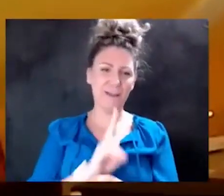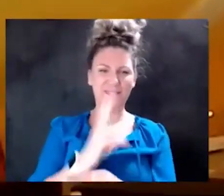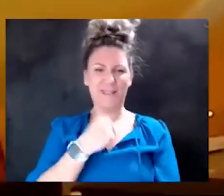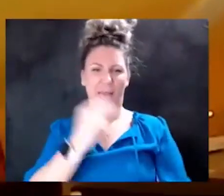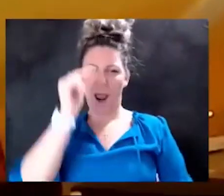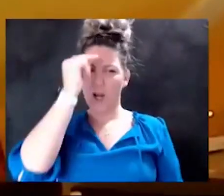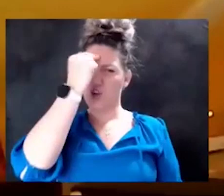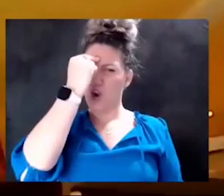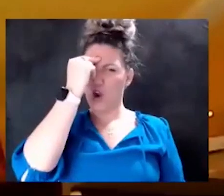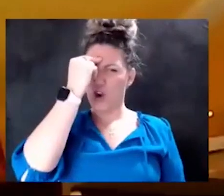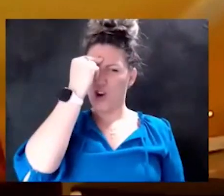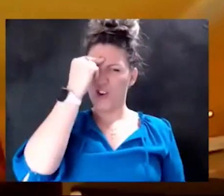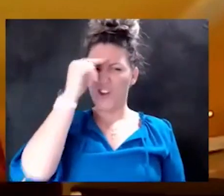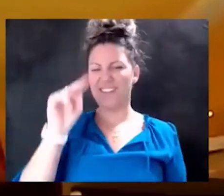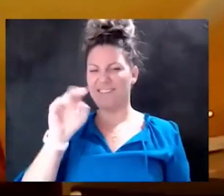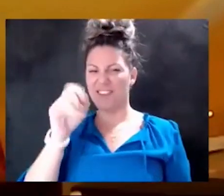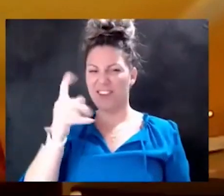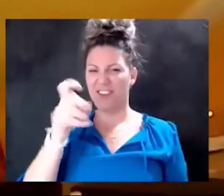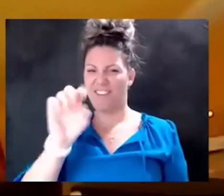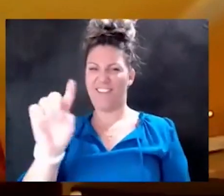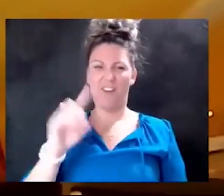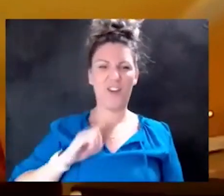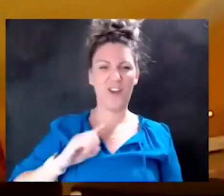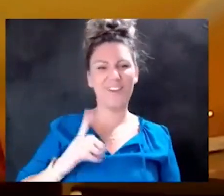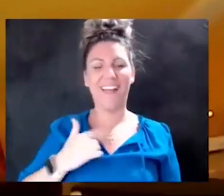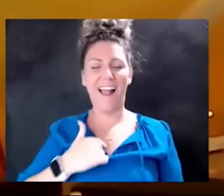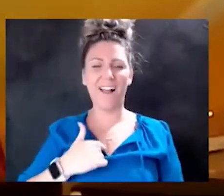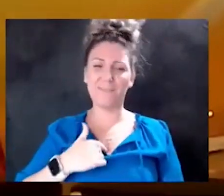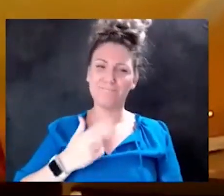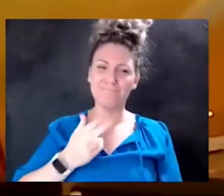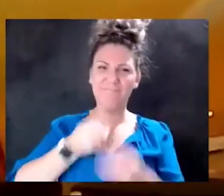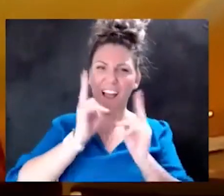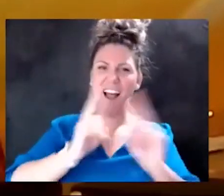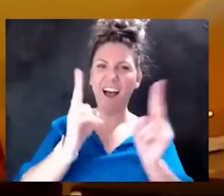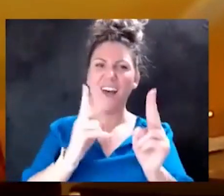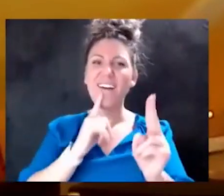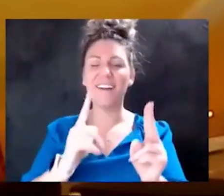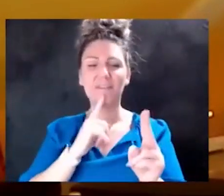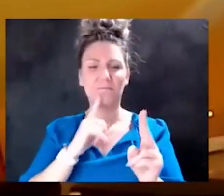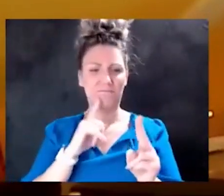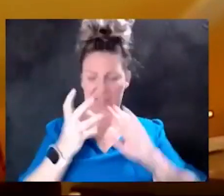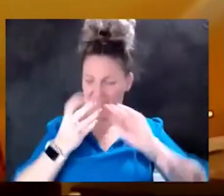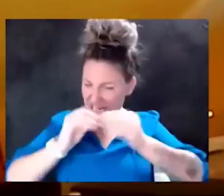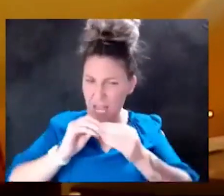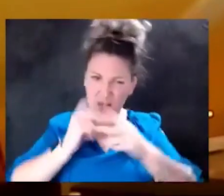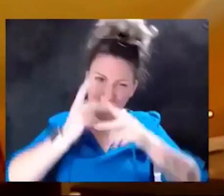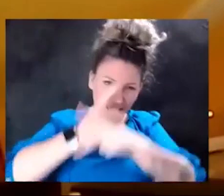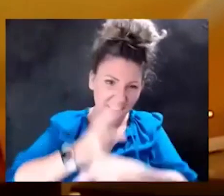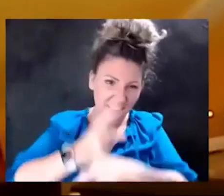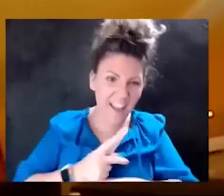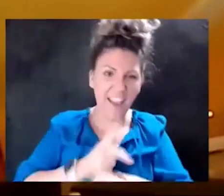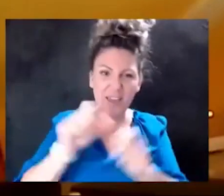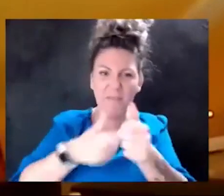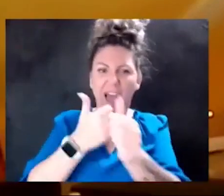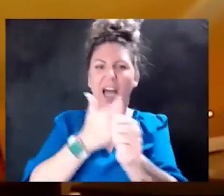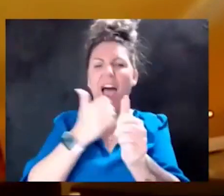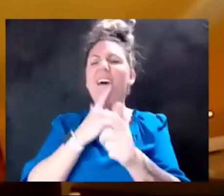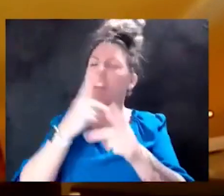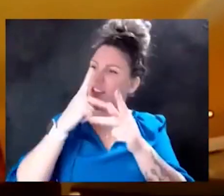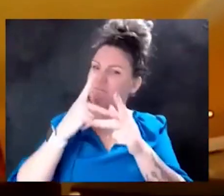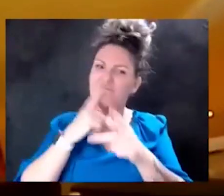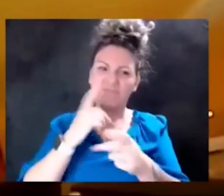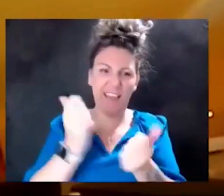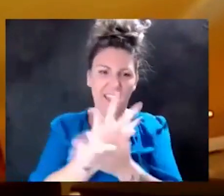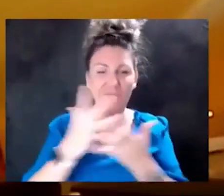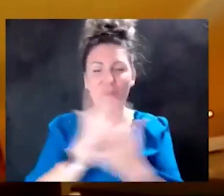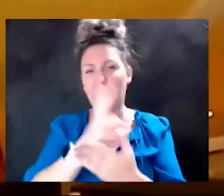with honor. I mean, I started my life out as a number cruncher, behind the scenes, big time data nerd. But when